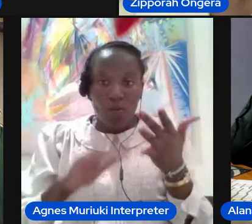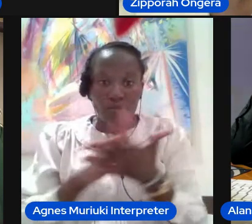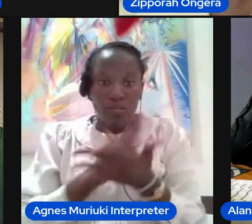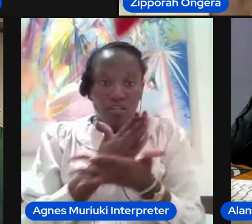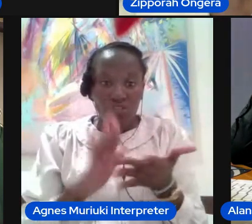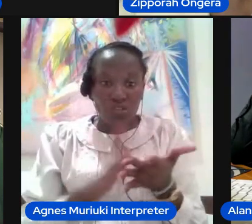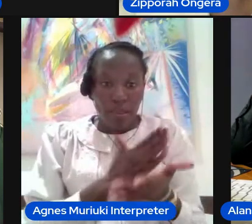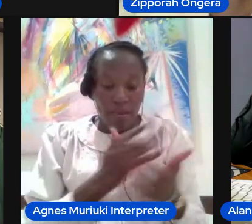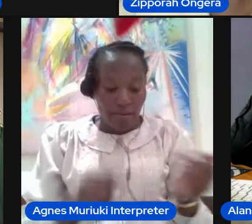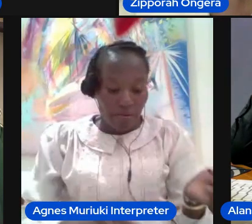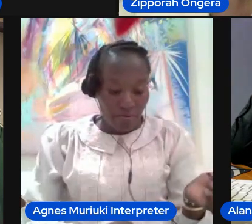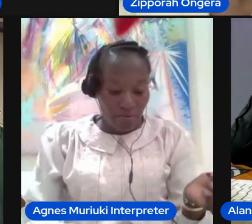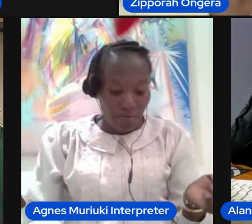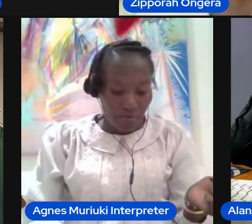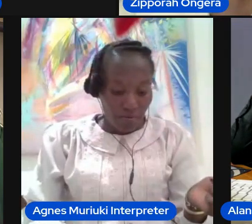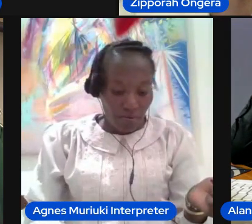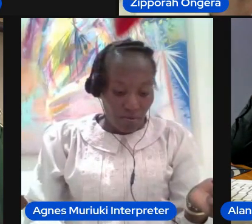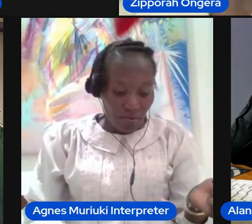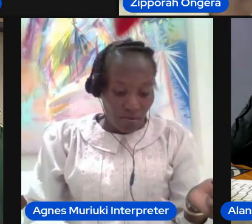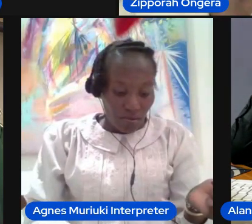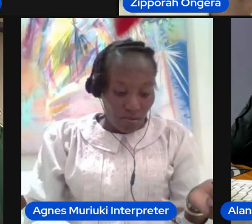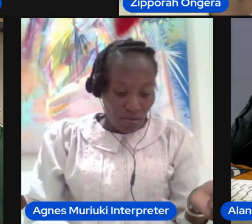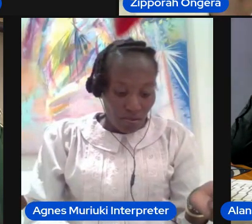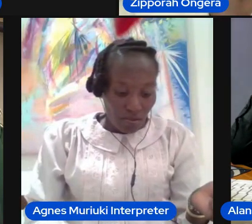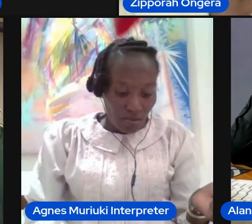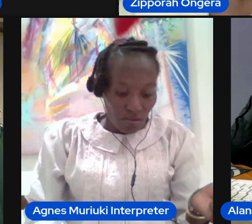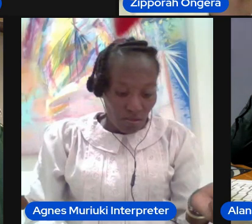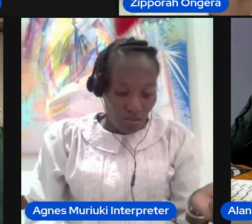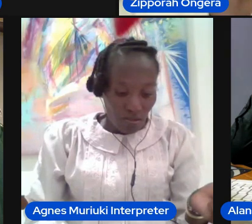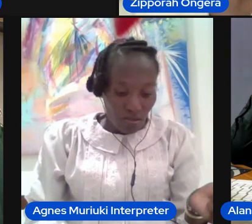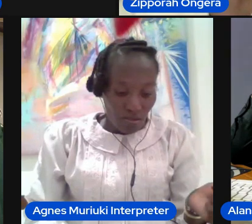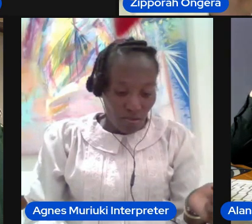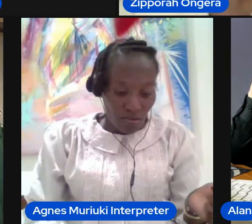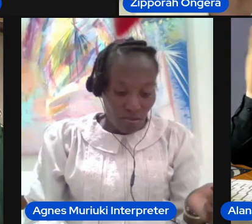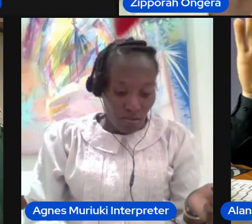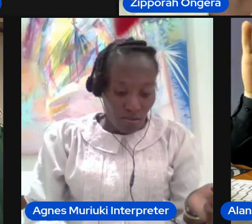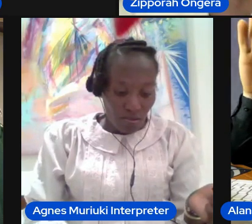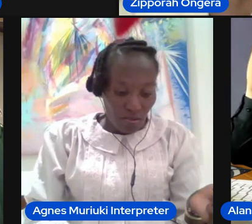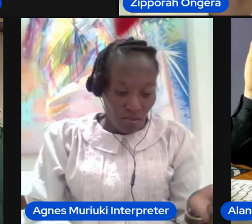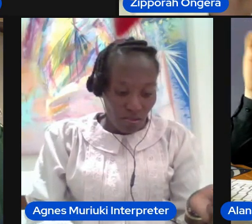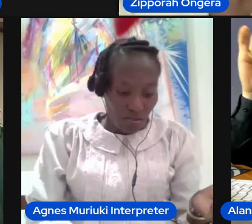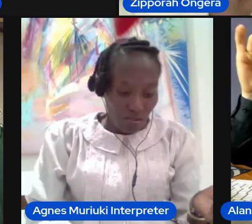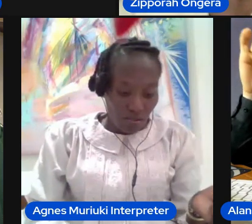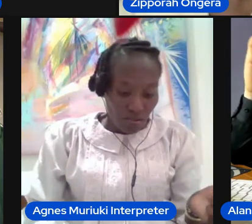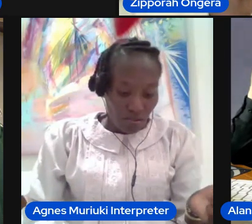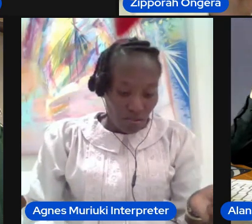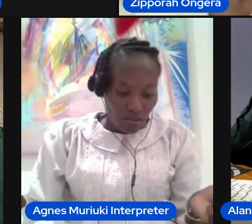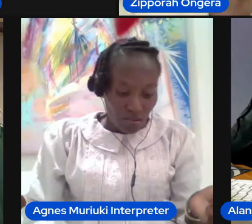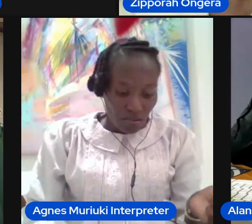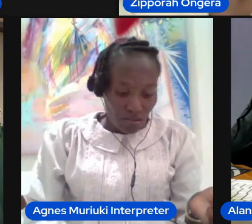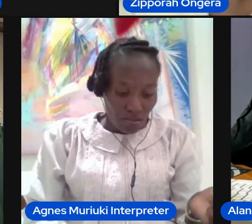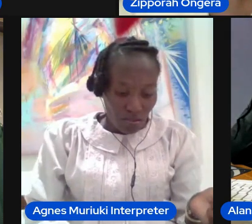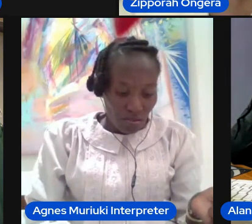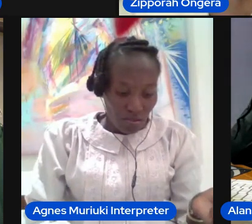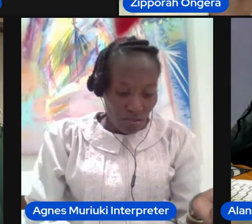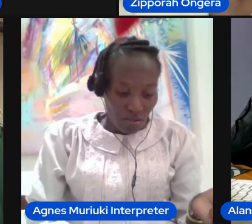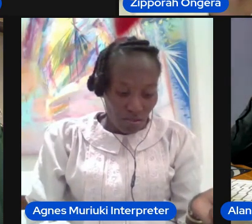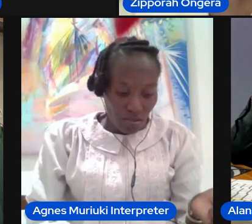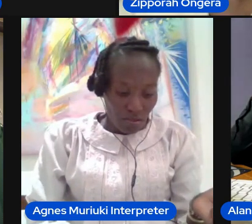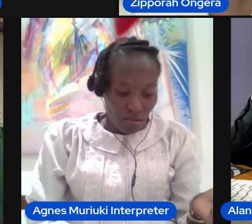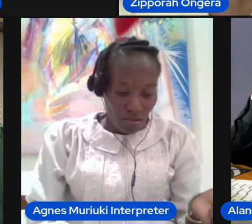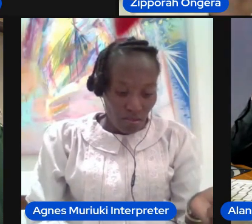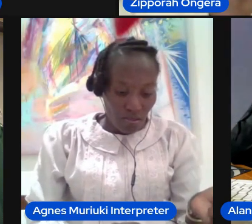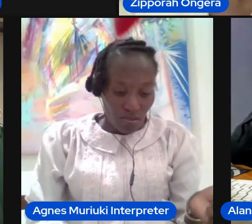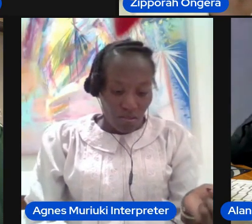And I like what he emphasized about making content creation very simple. And my tip,